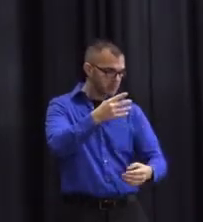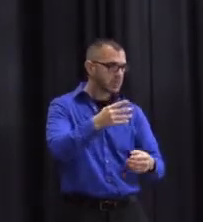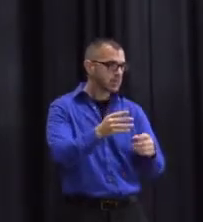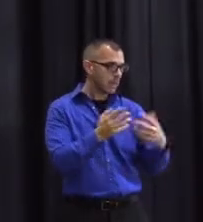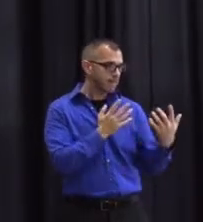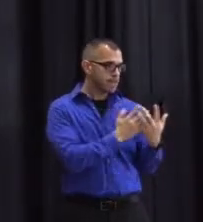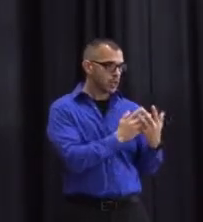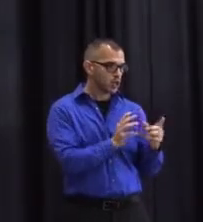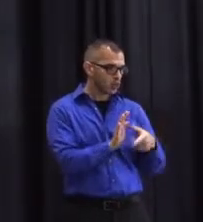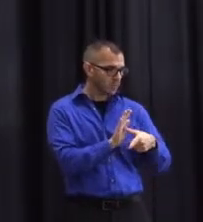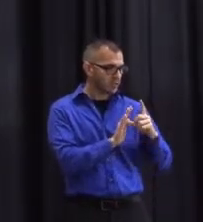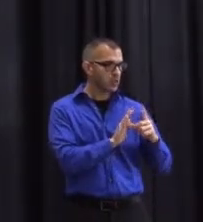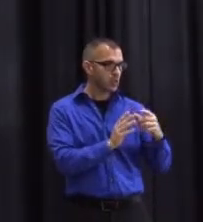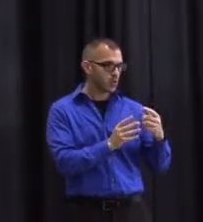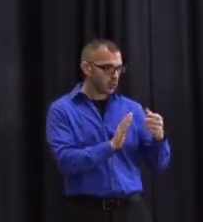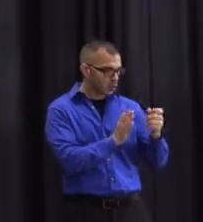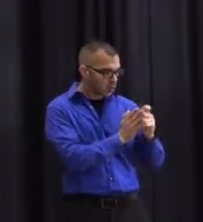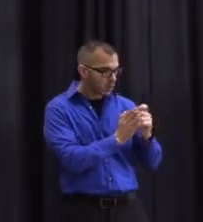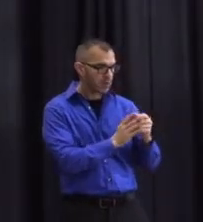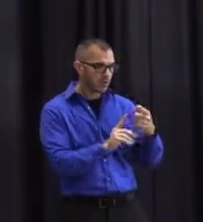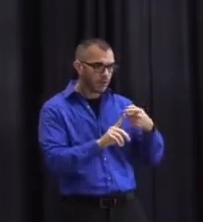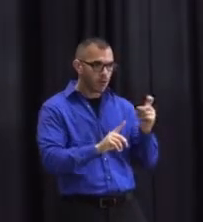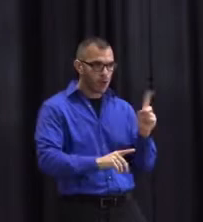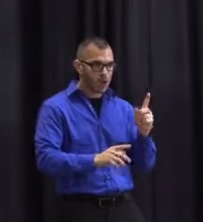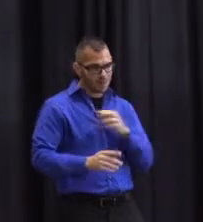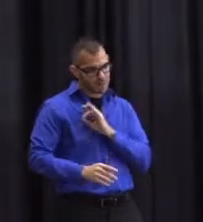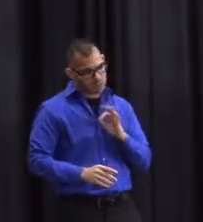peer-reviewed, written by faculty that are